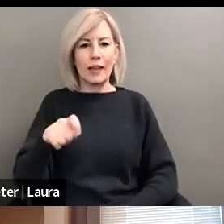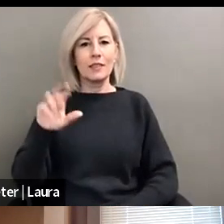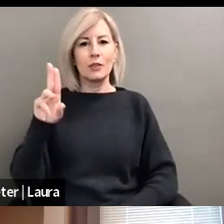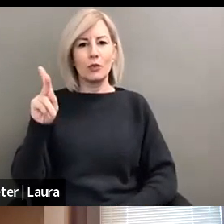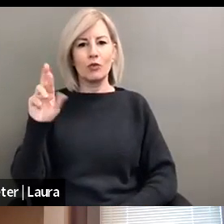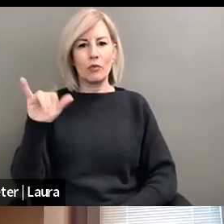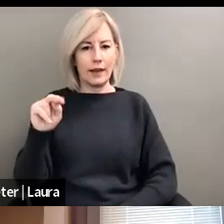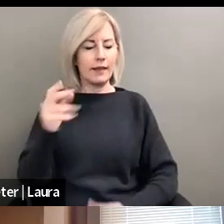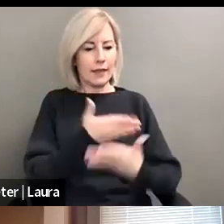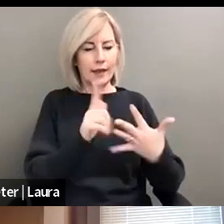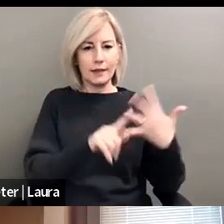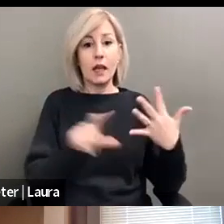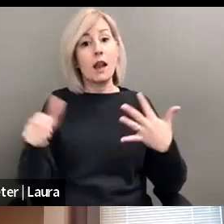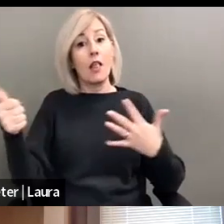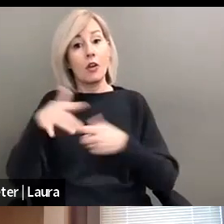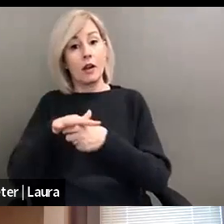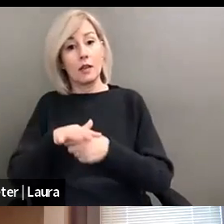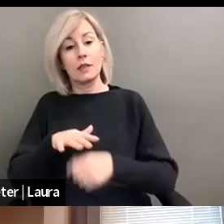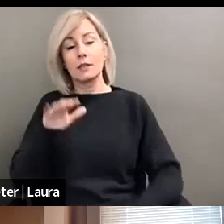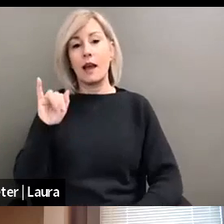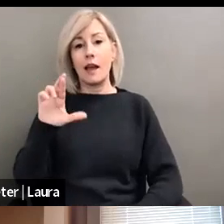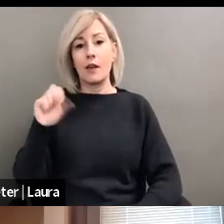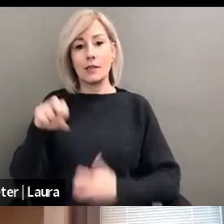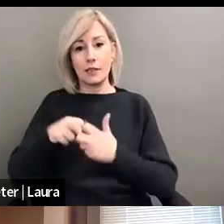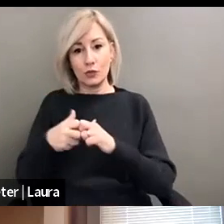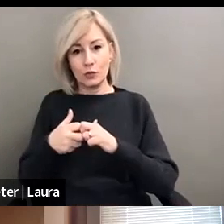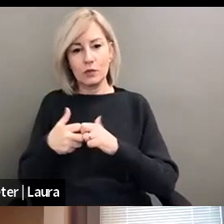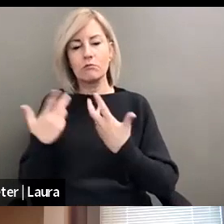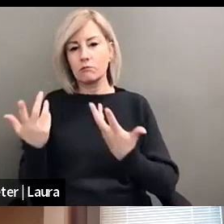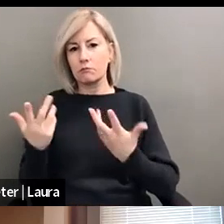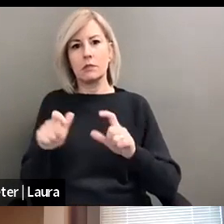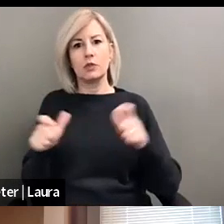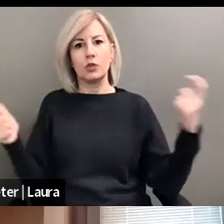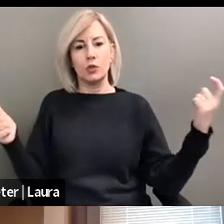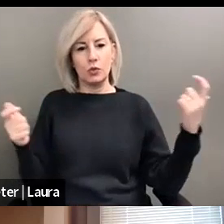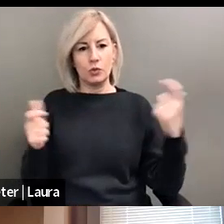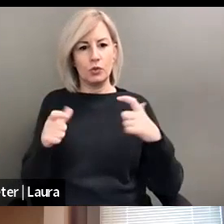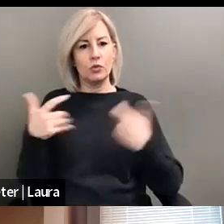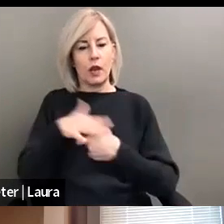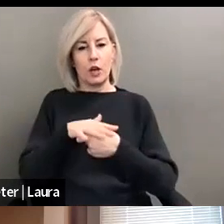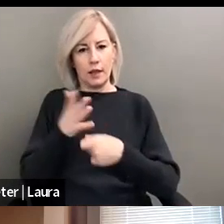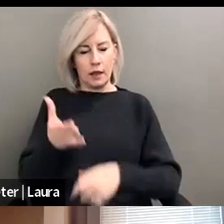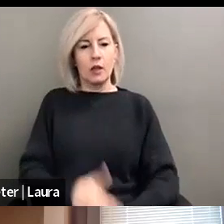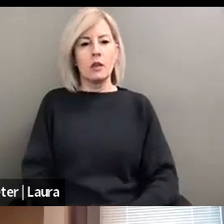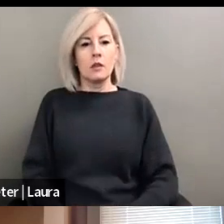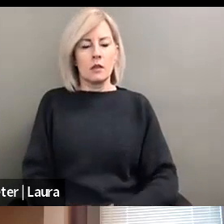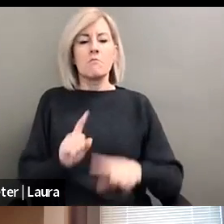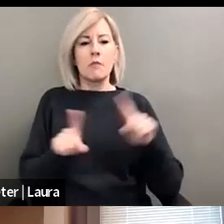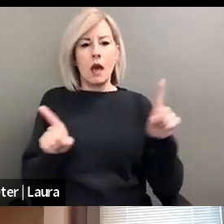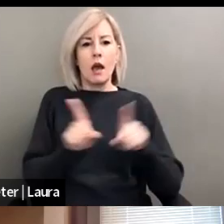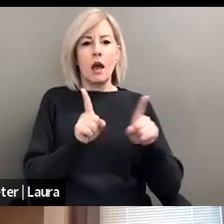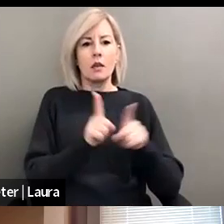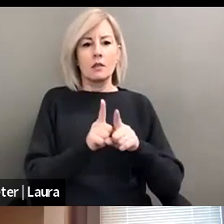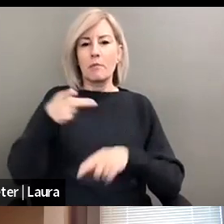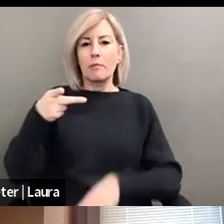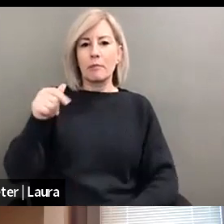we hear about a lot coming up, especially, is IRS issues. A huge area there, but also